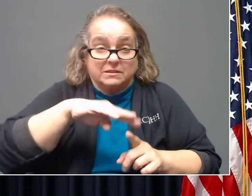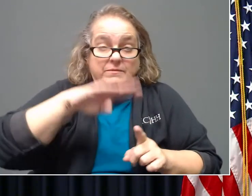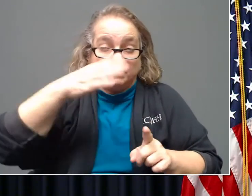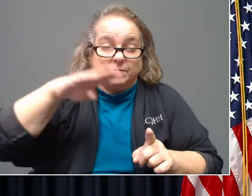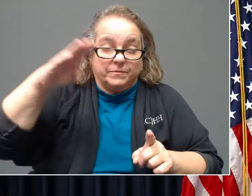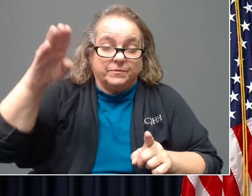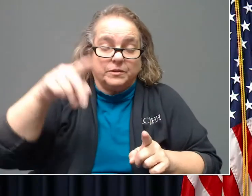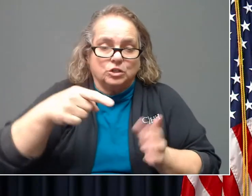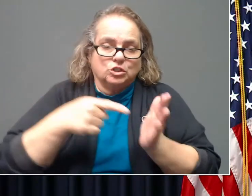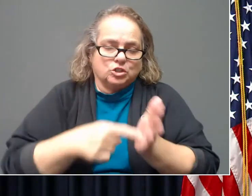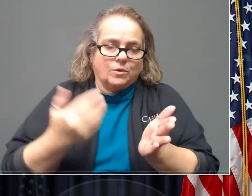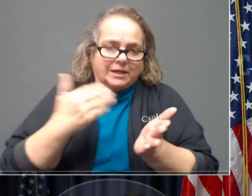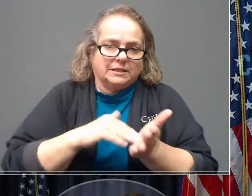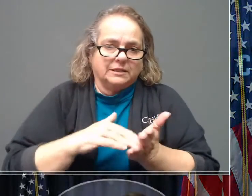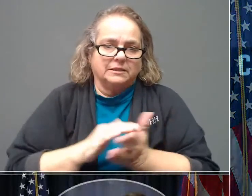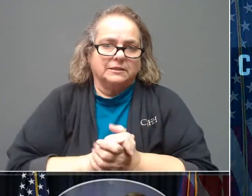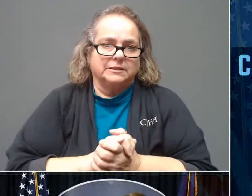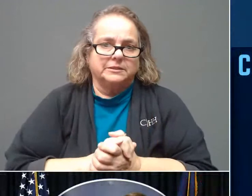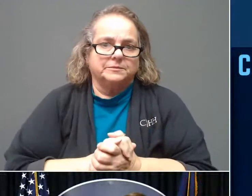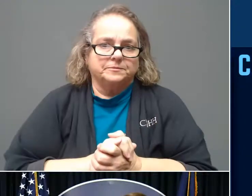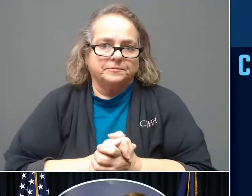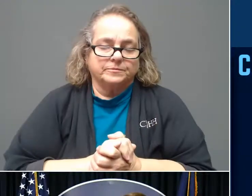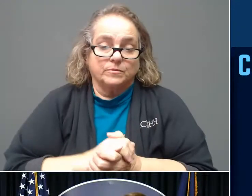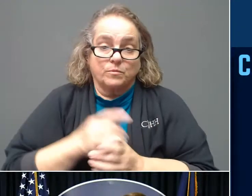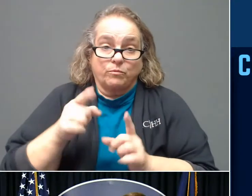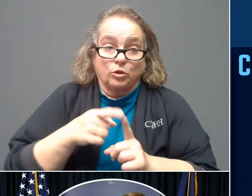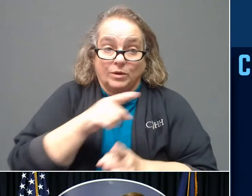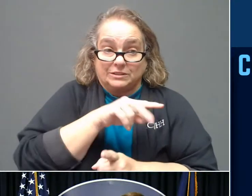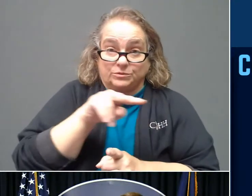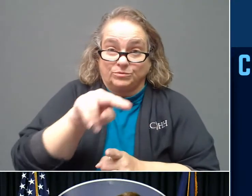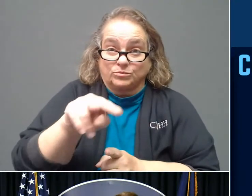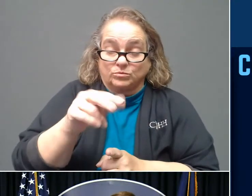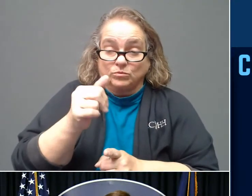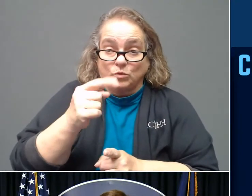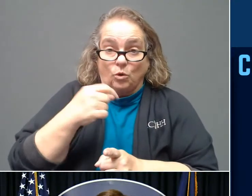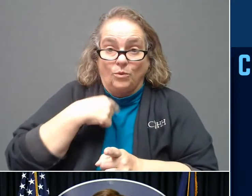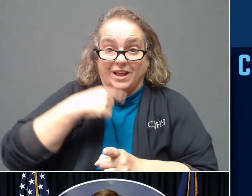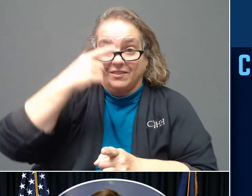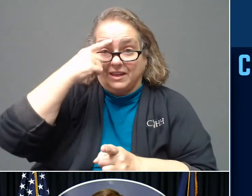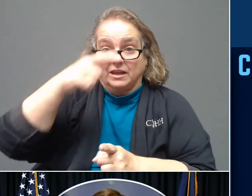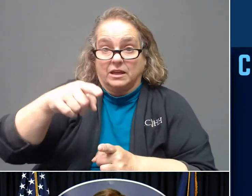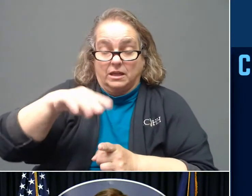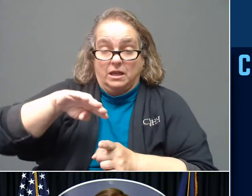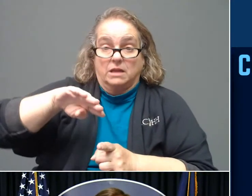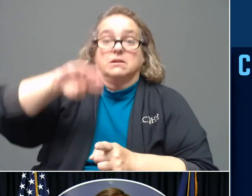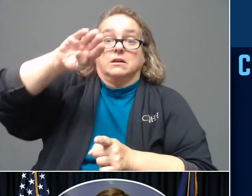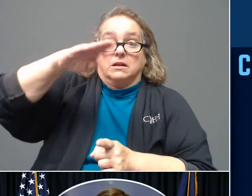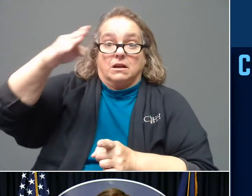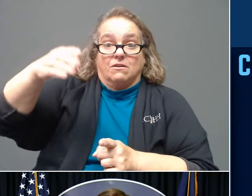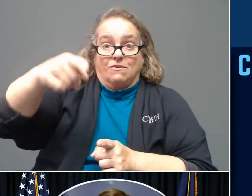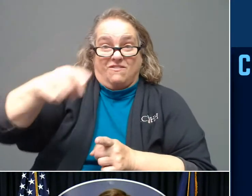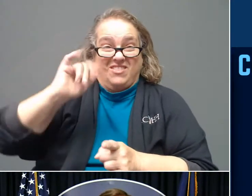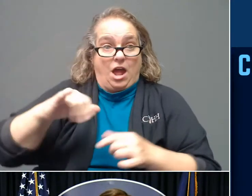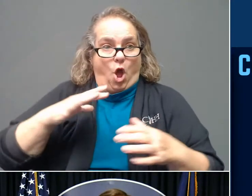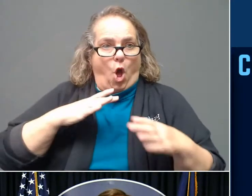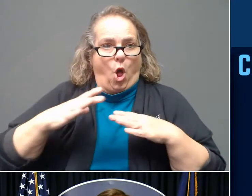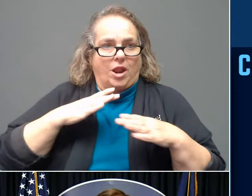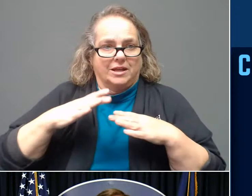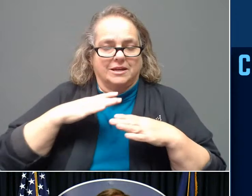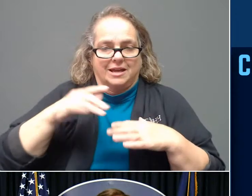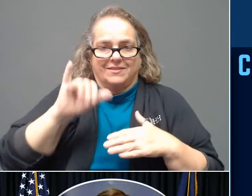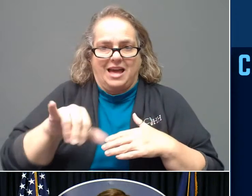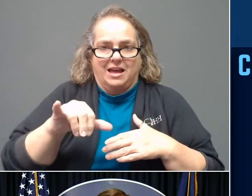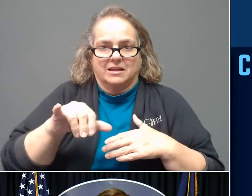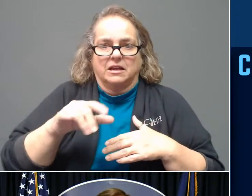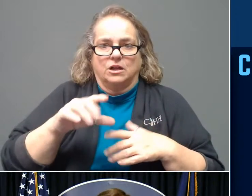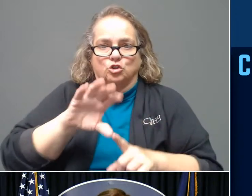that we just looked at? When we look at what we think is the bump from holiday gatherings, what it would mean is those can be